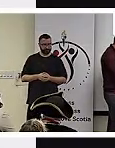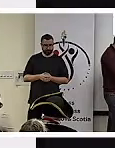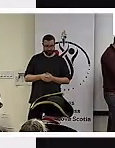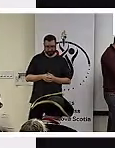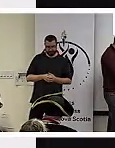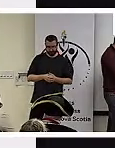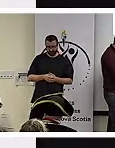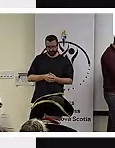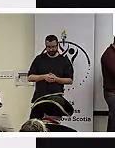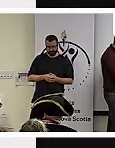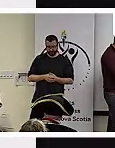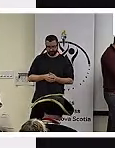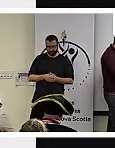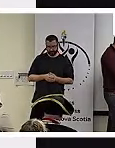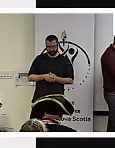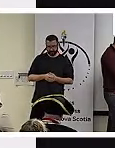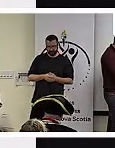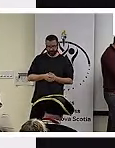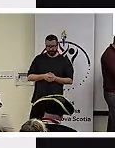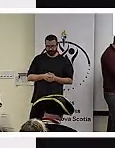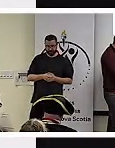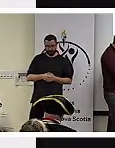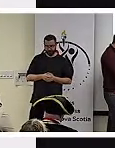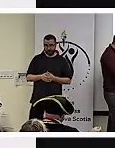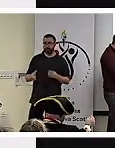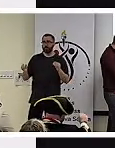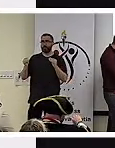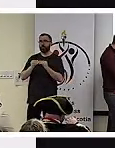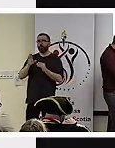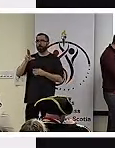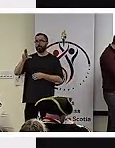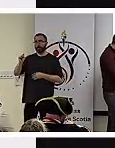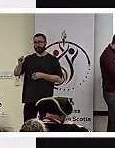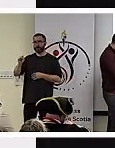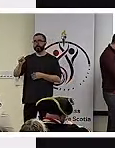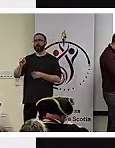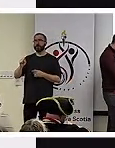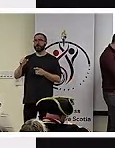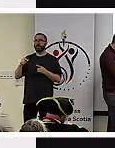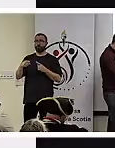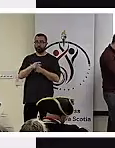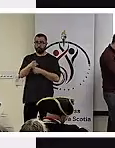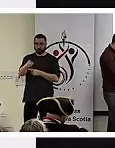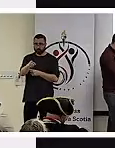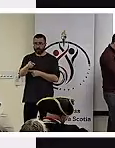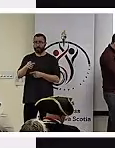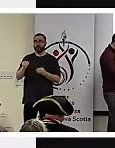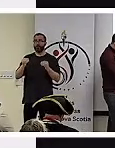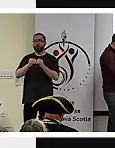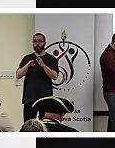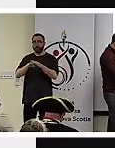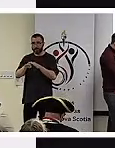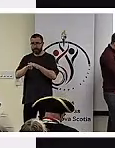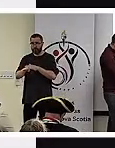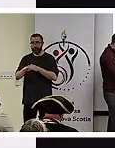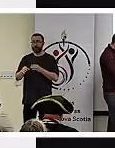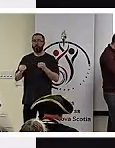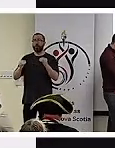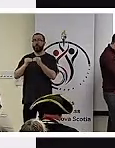be accessible to use buses and Buses, yeah. more buses and more taxis